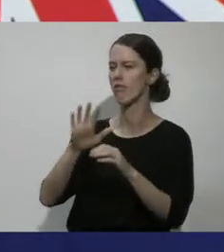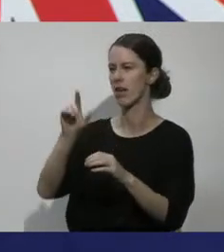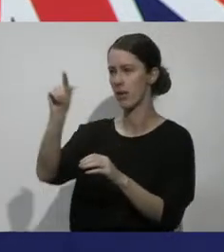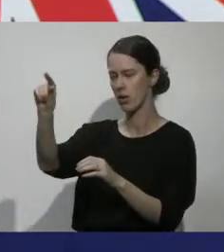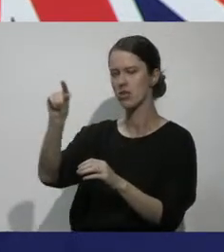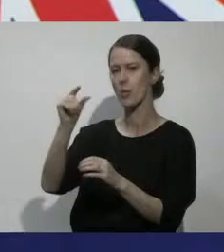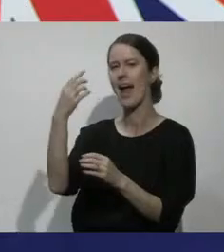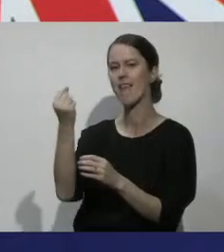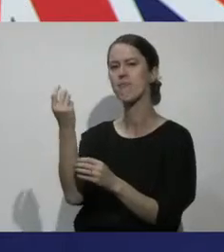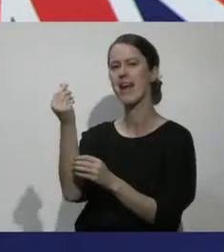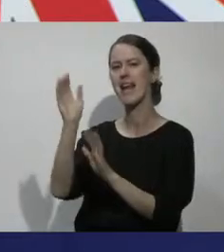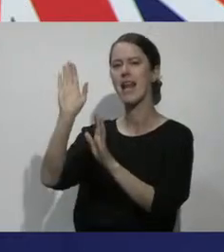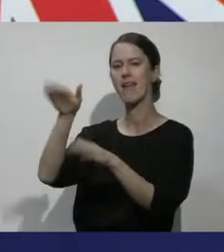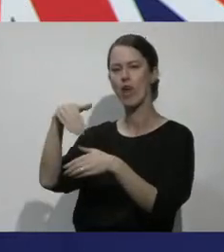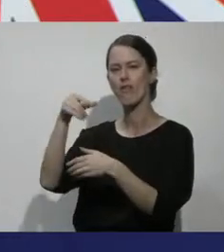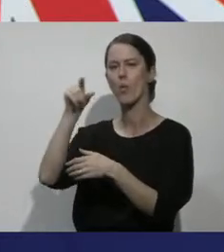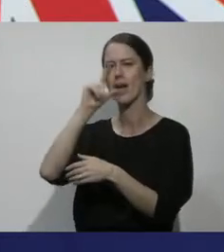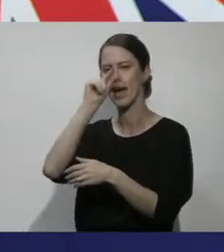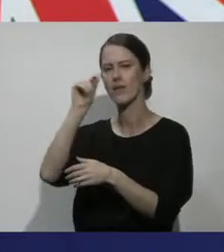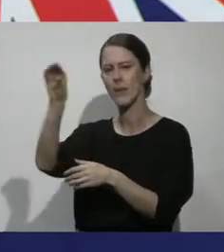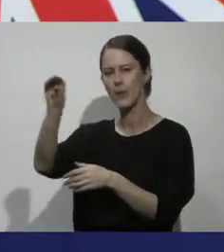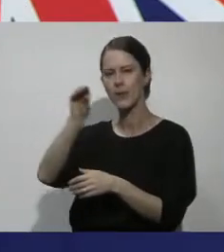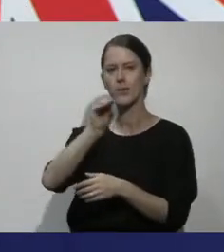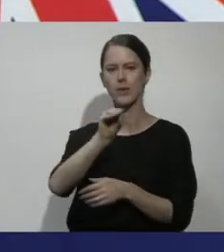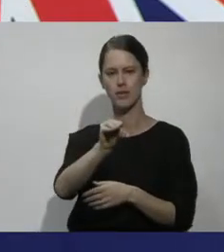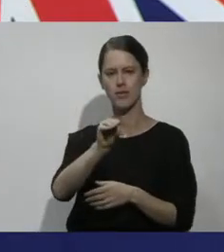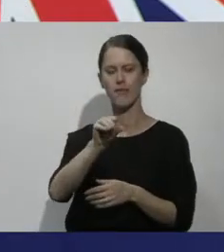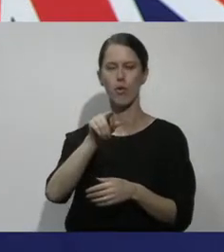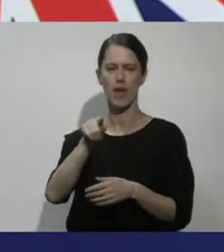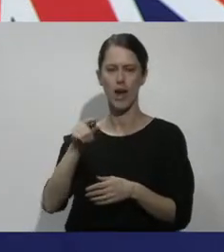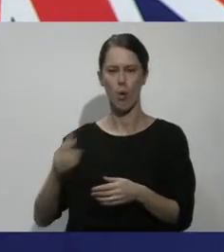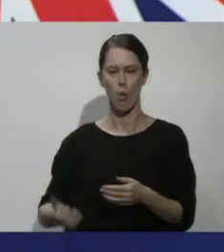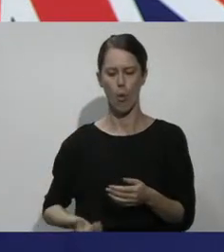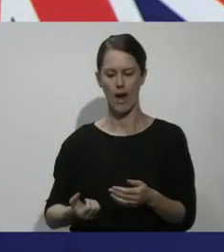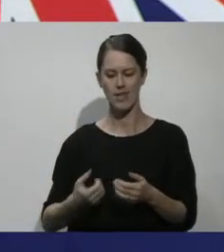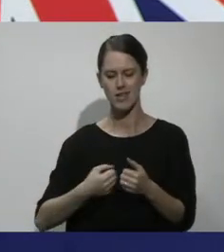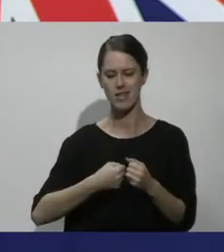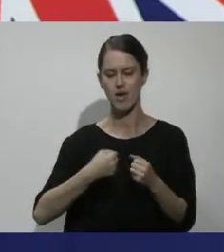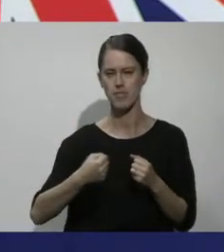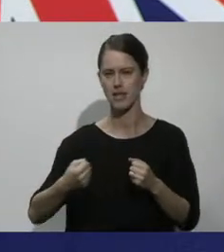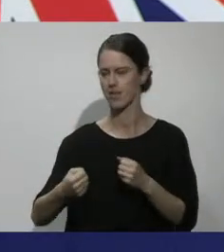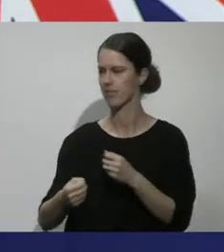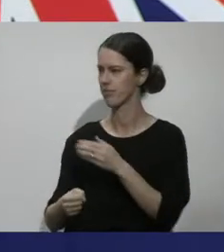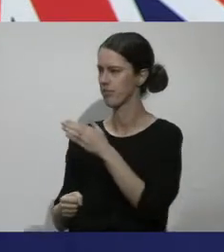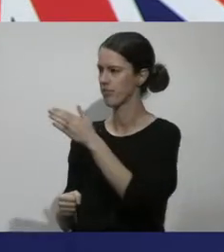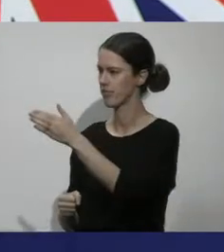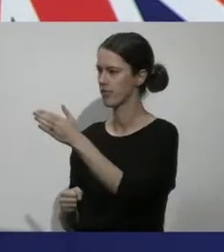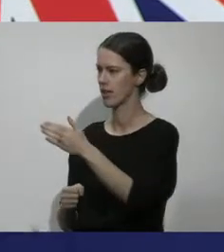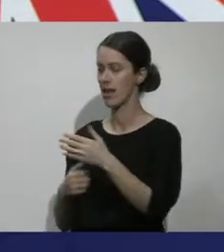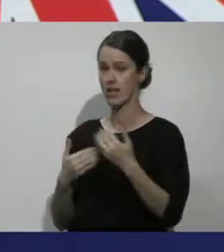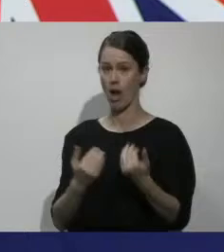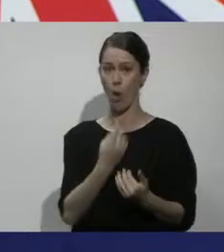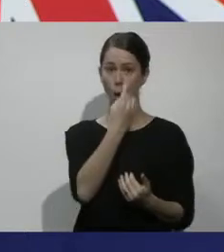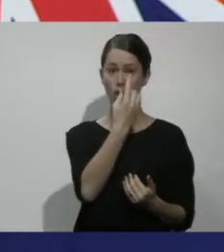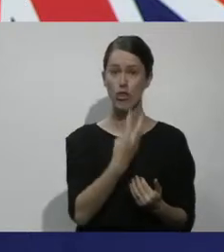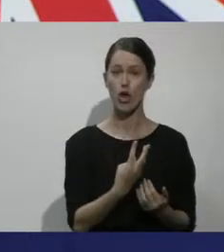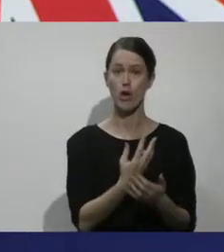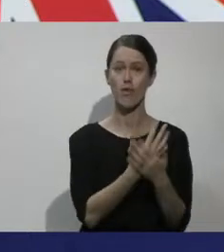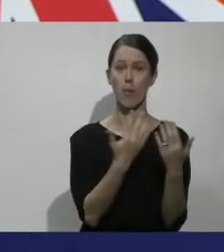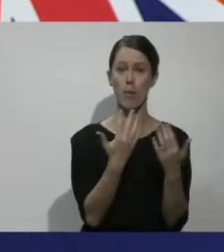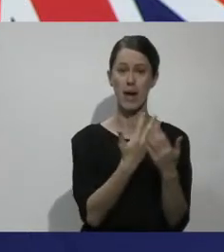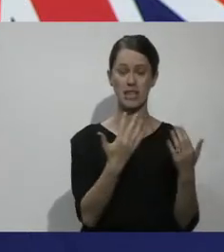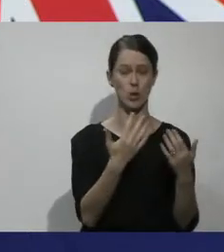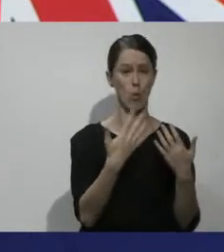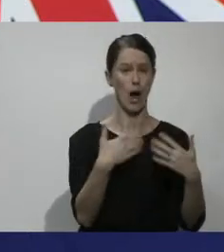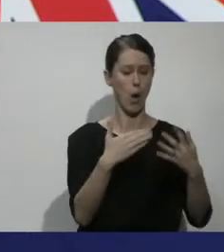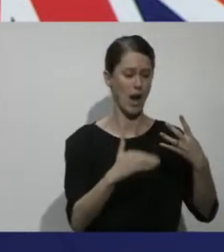can draw on for a wage subsidy extension. But with a third of the population now and much more severe restrictions for a much longer time, could